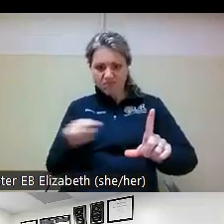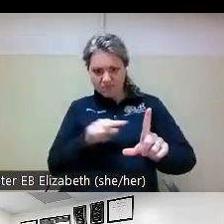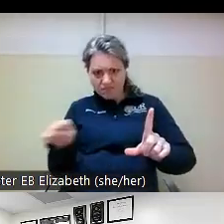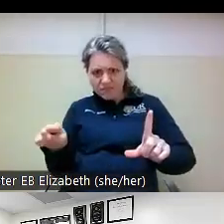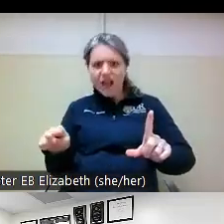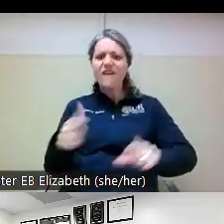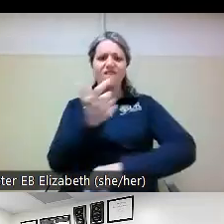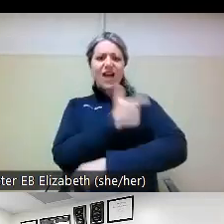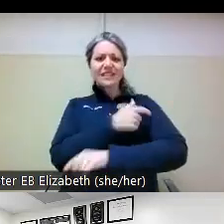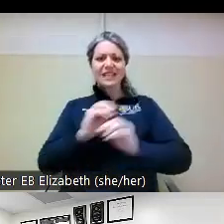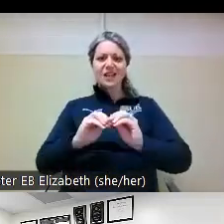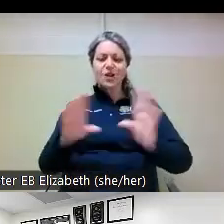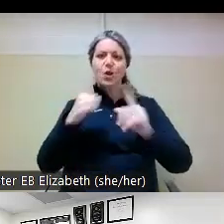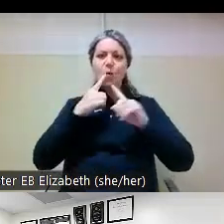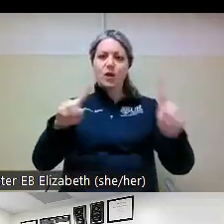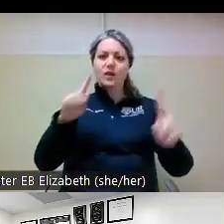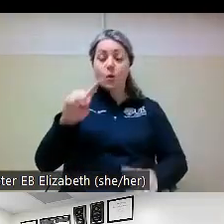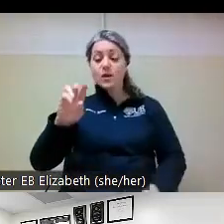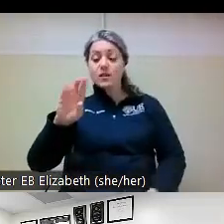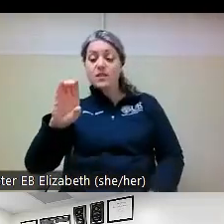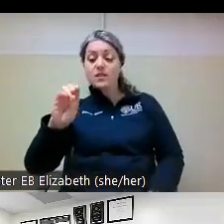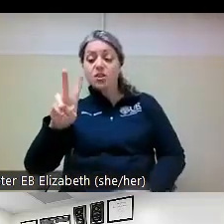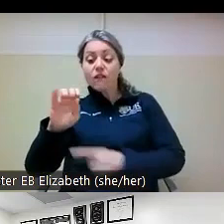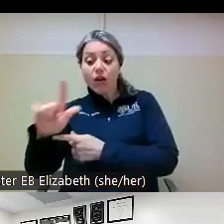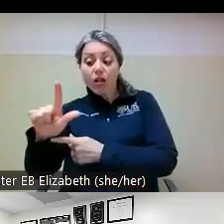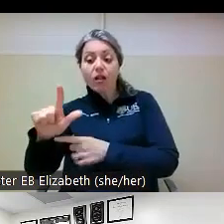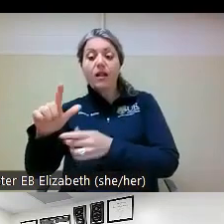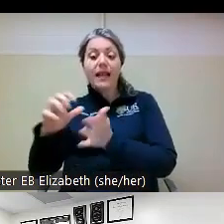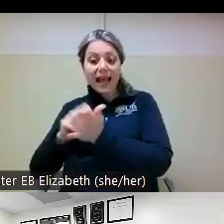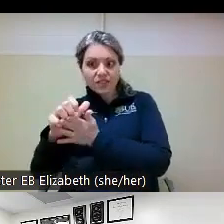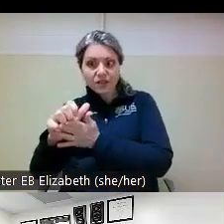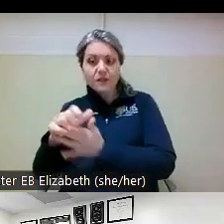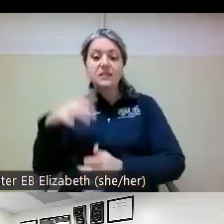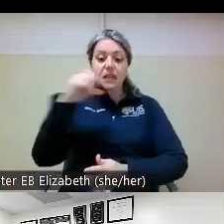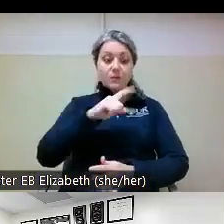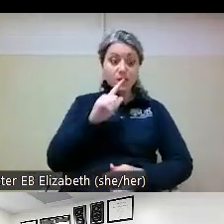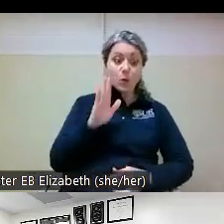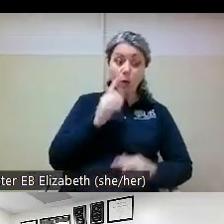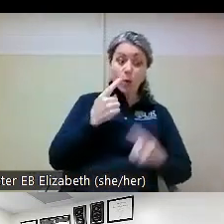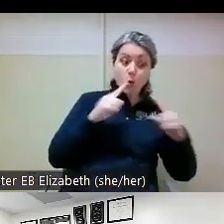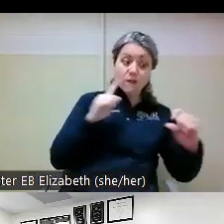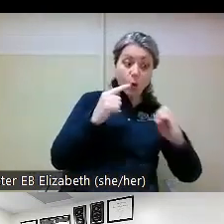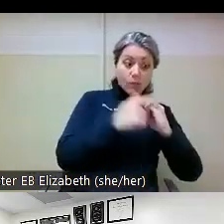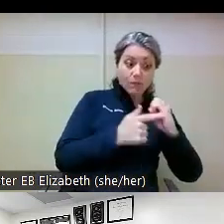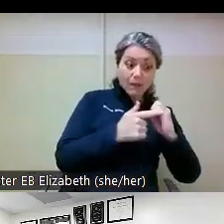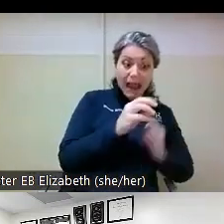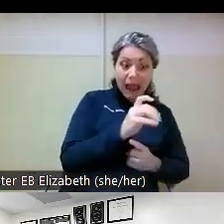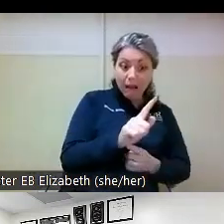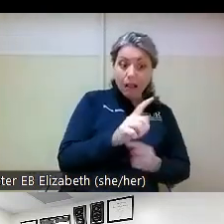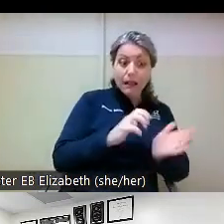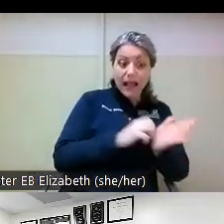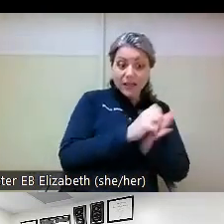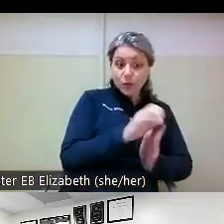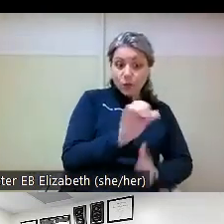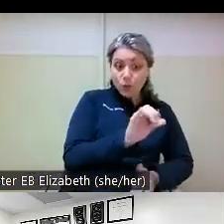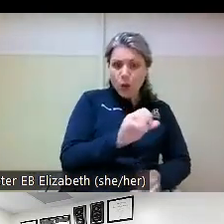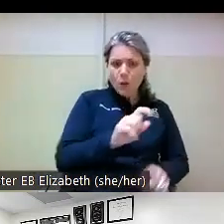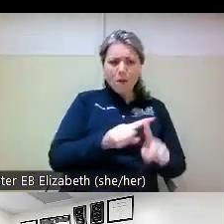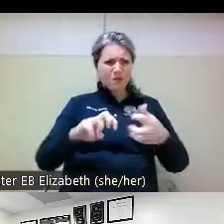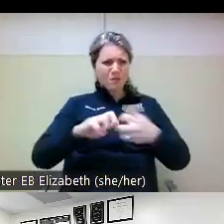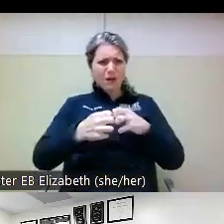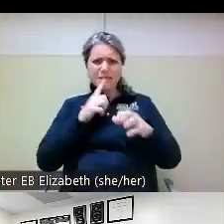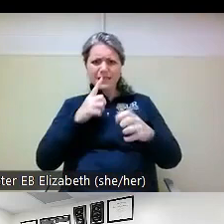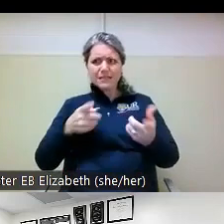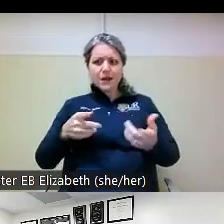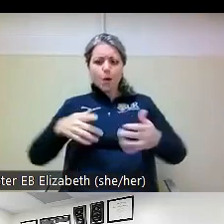The assumption is that this also holds true for other HPV-related cancers, including anal cancer. But the problem is that we can't really study the effect quite